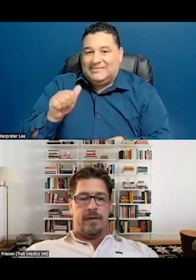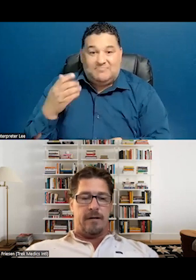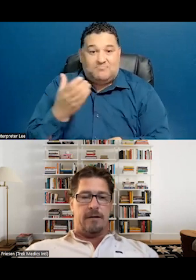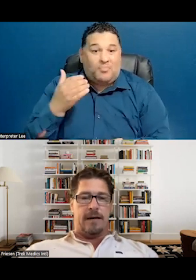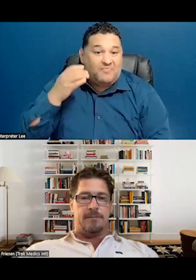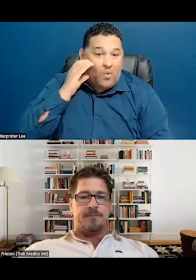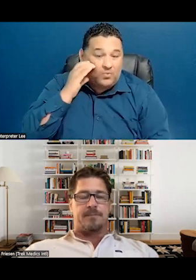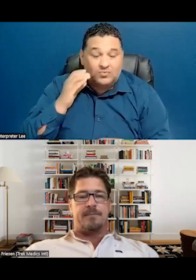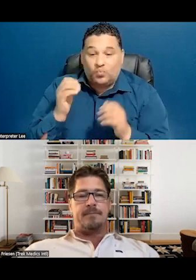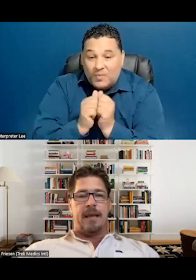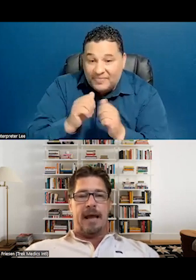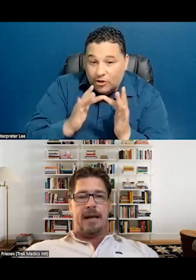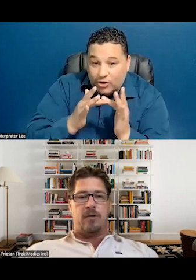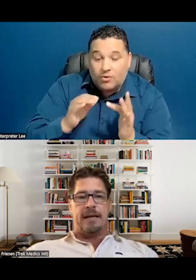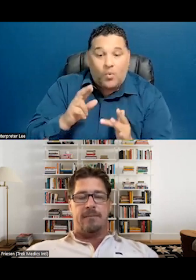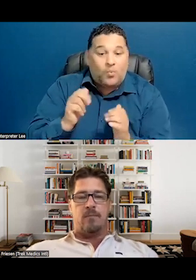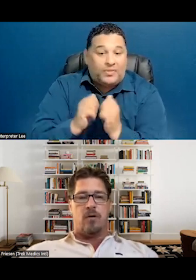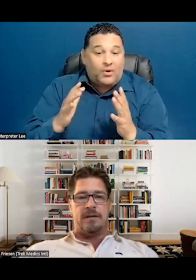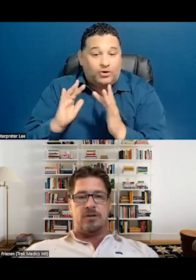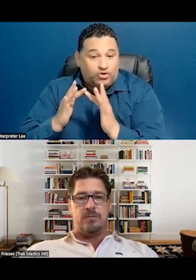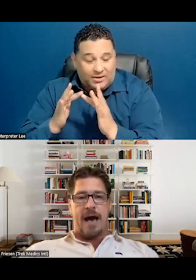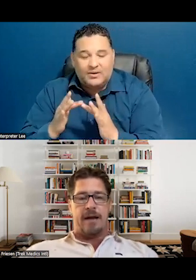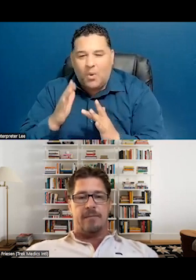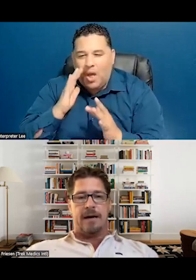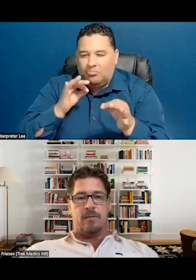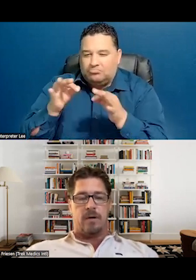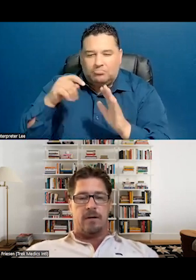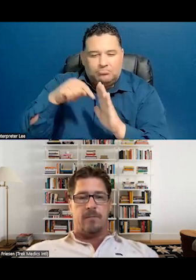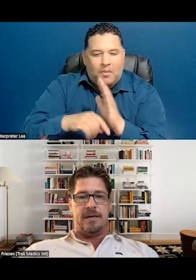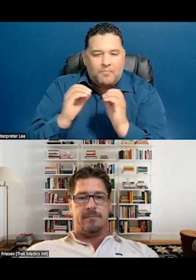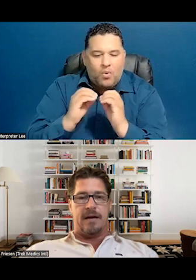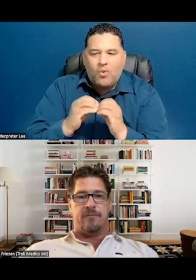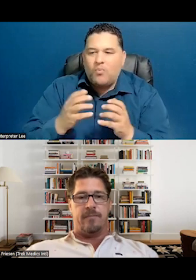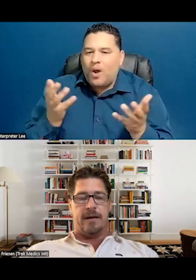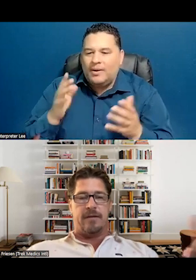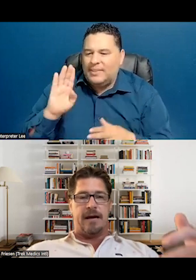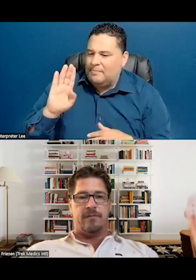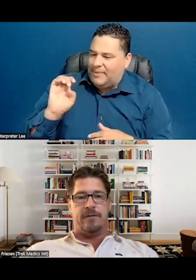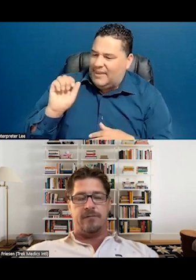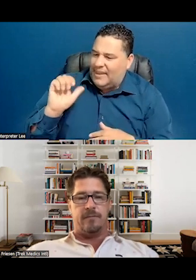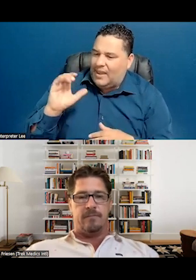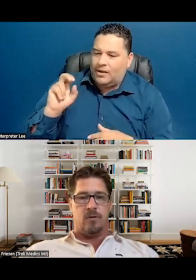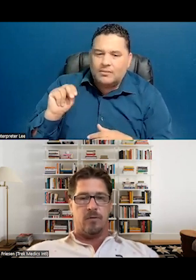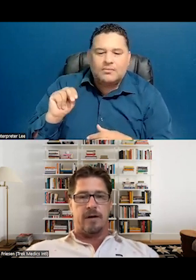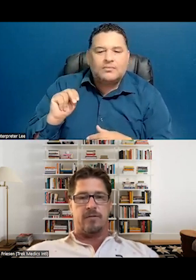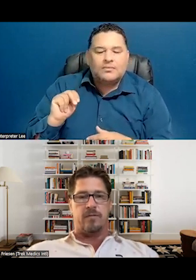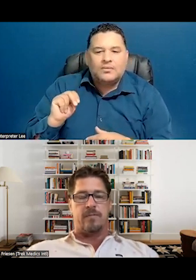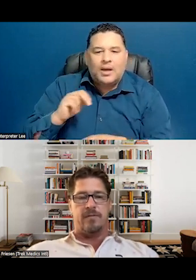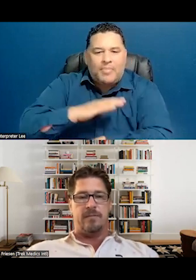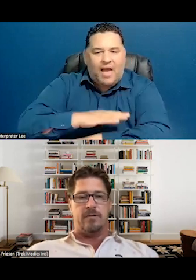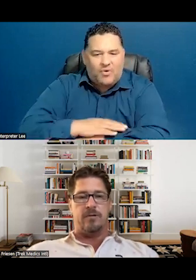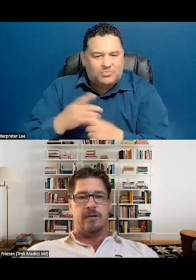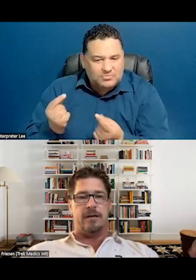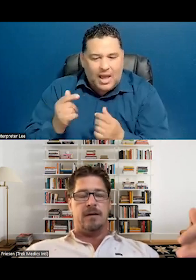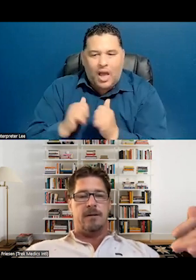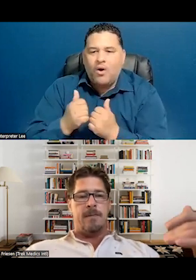with or without internet. And I'm going to get more into that about what our Beacon platform does and how different mobile crisis response